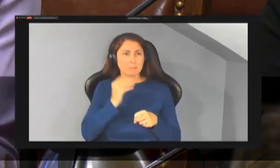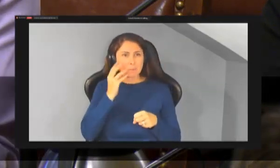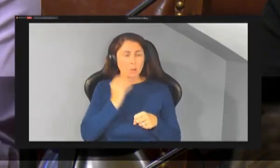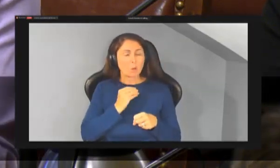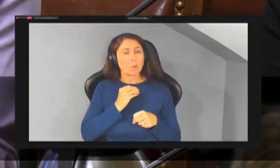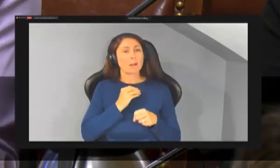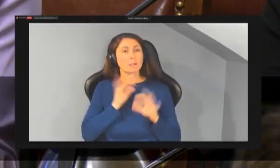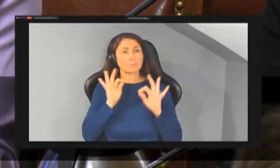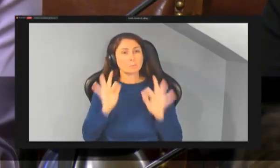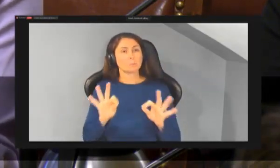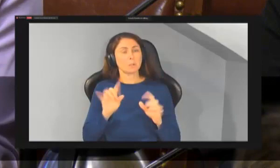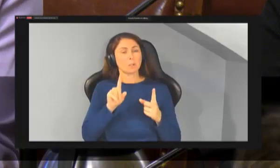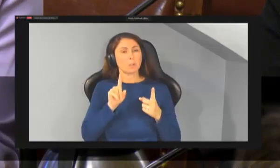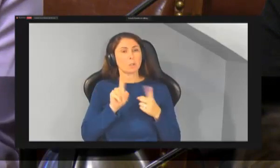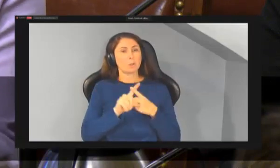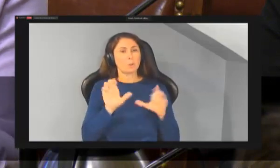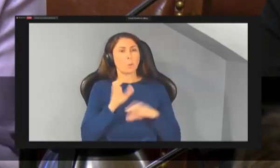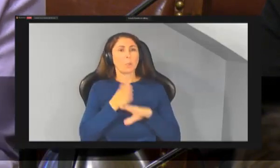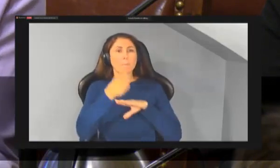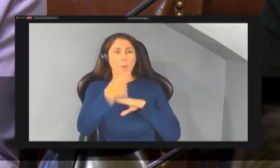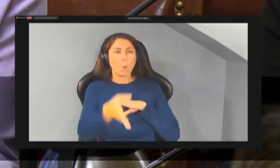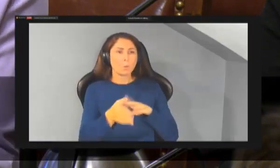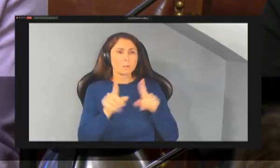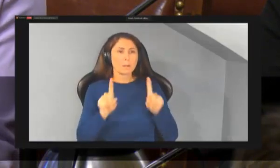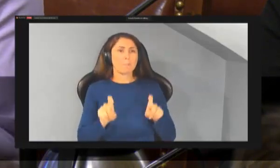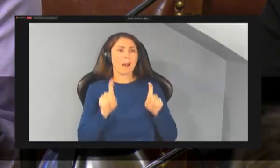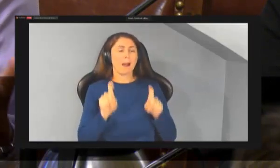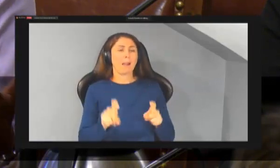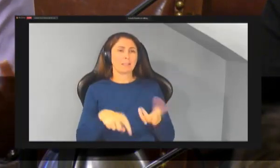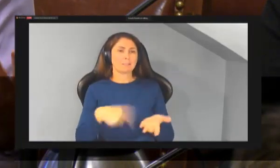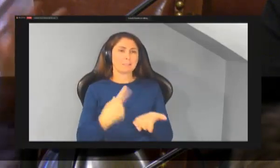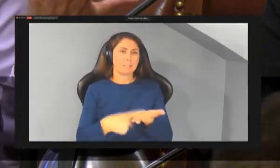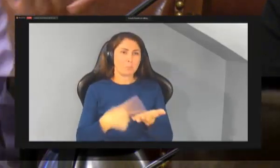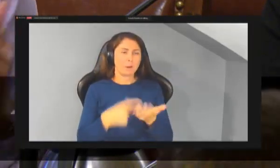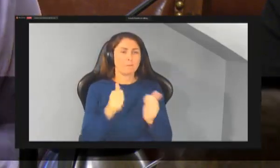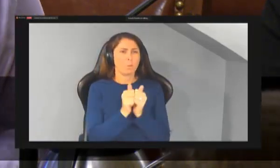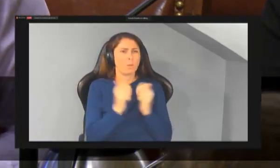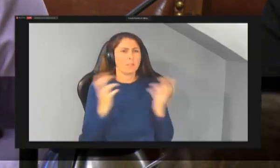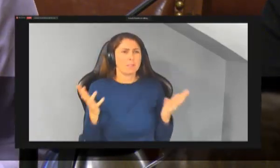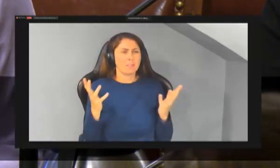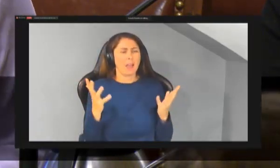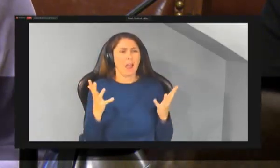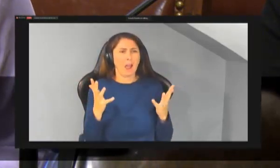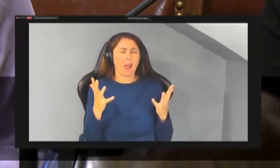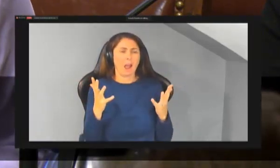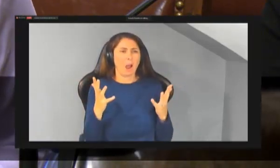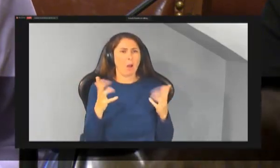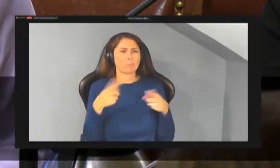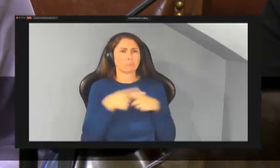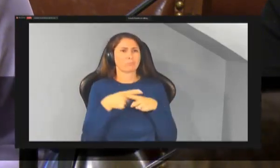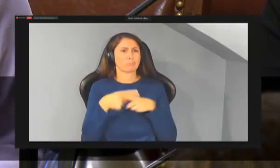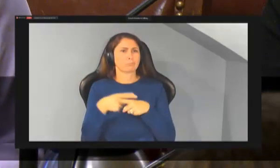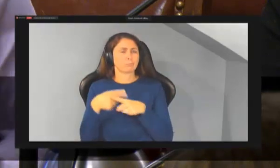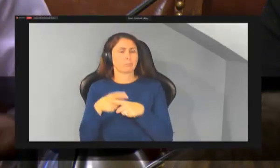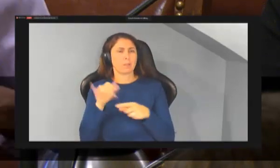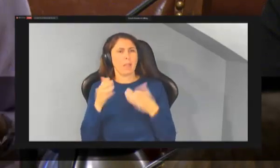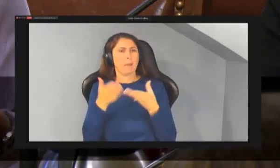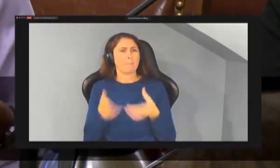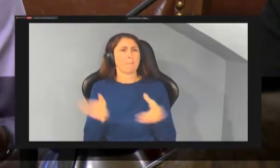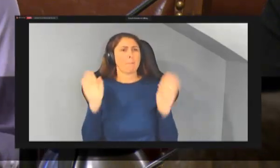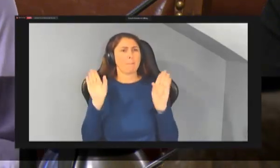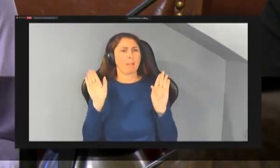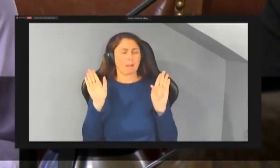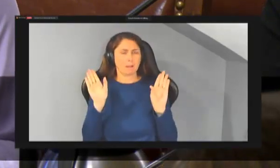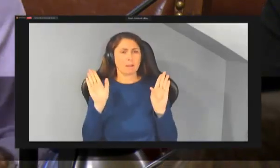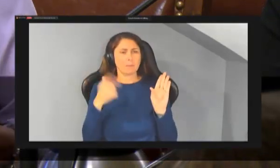kind of post-pilot debrief without inconveniencing the public any more than we need to do. So I think our